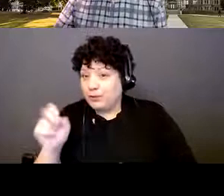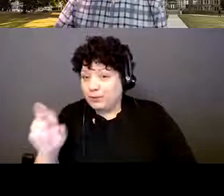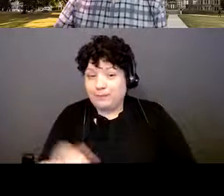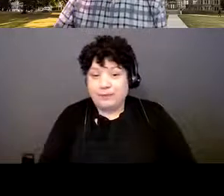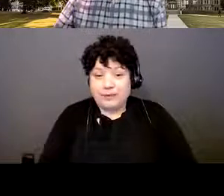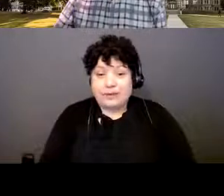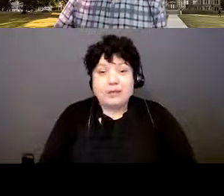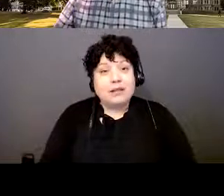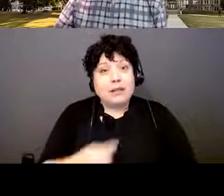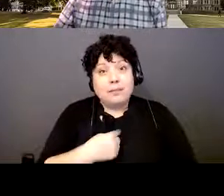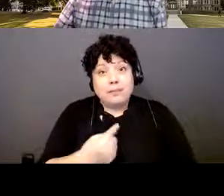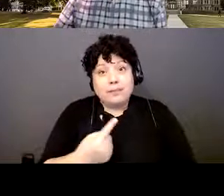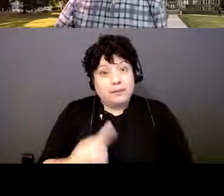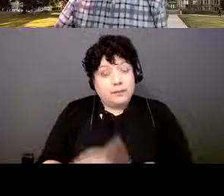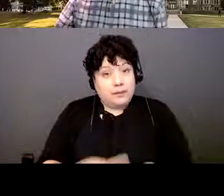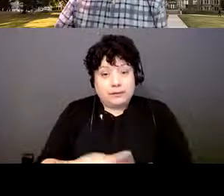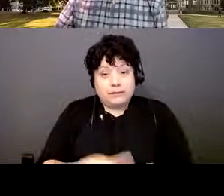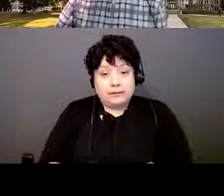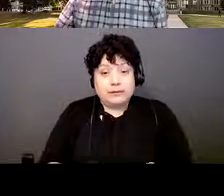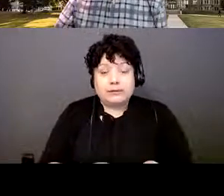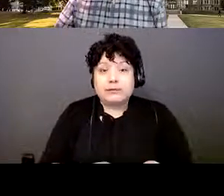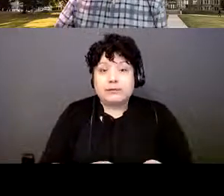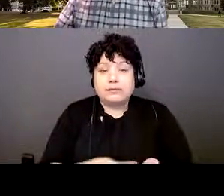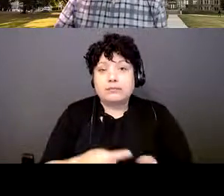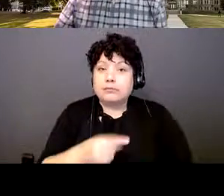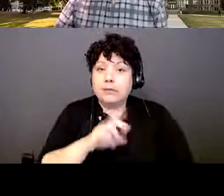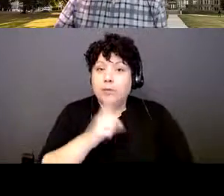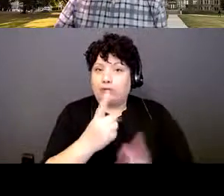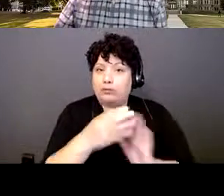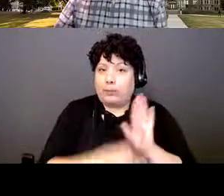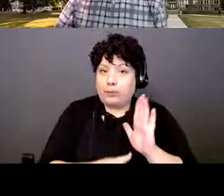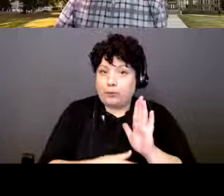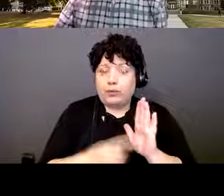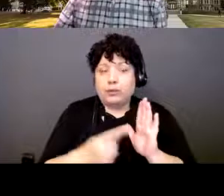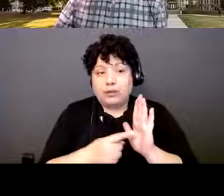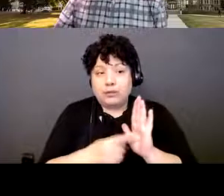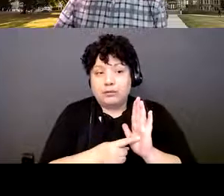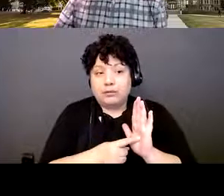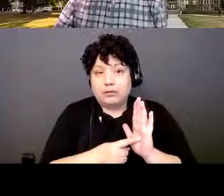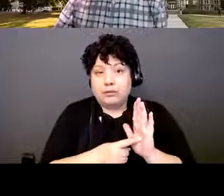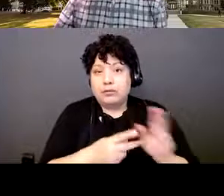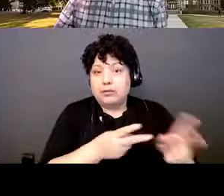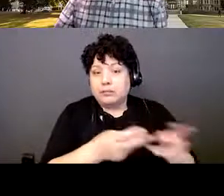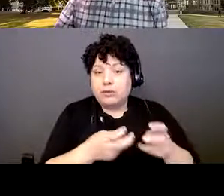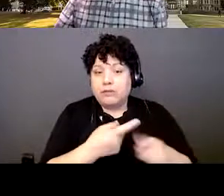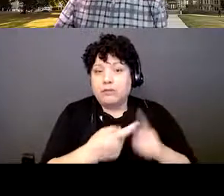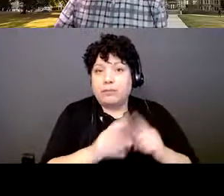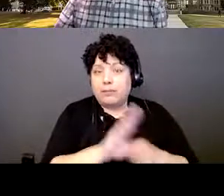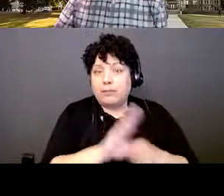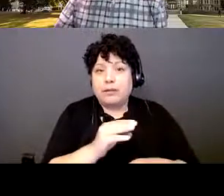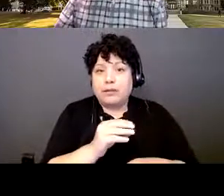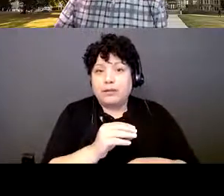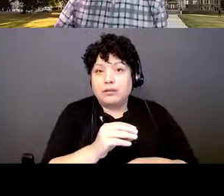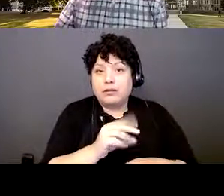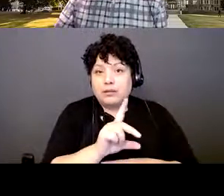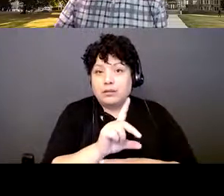I'm going to talk for a few minutes about a chapter in domestic homicide